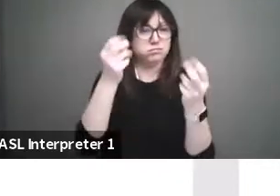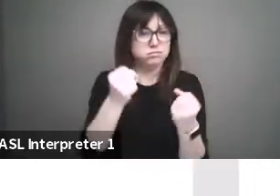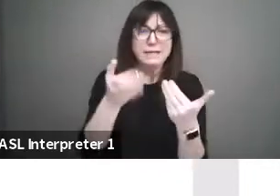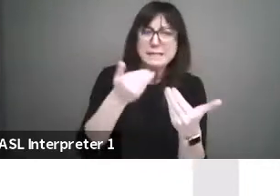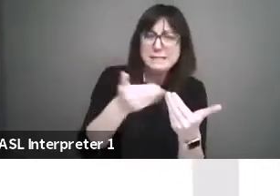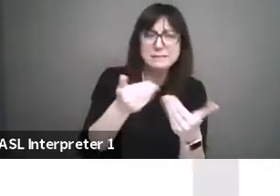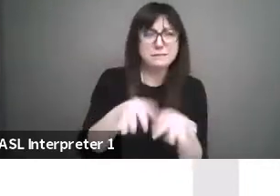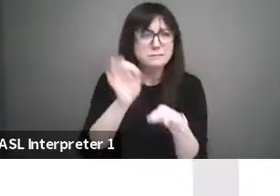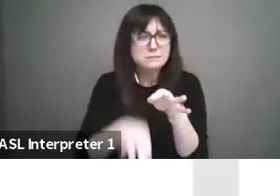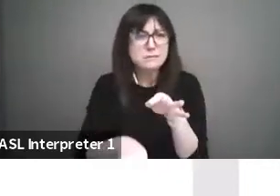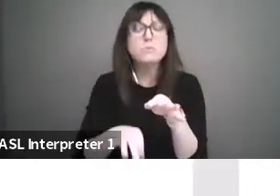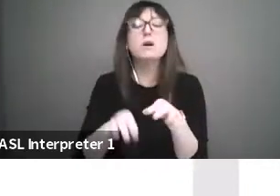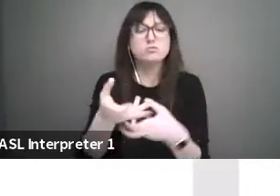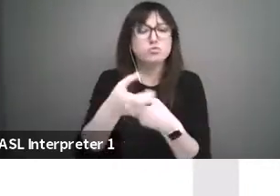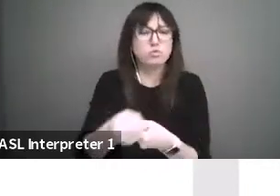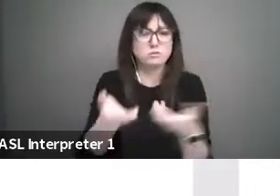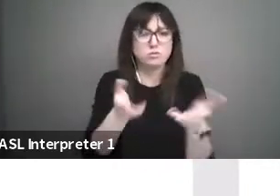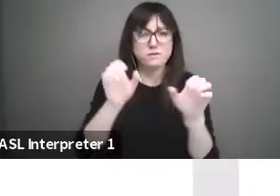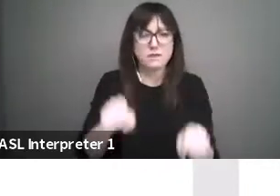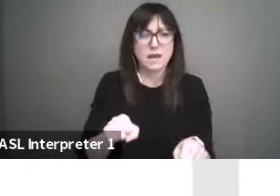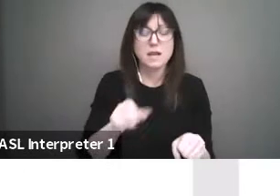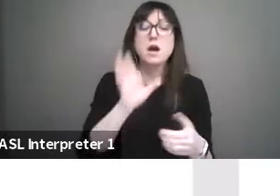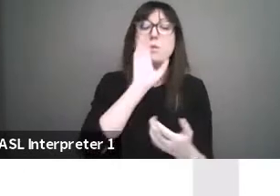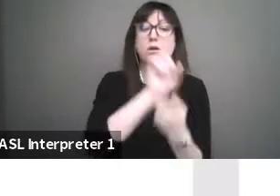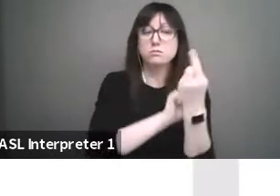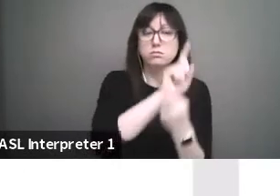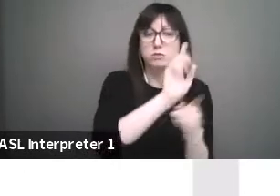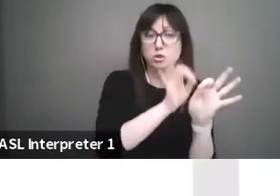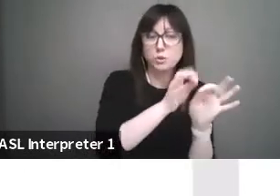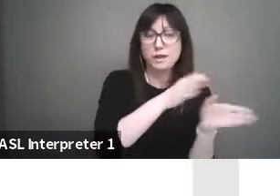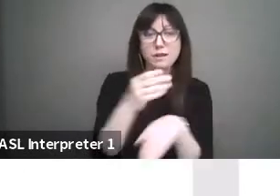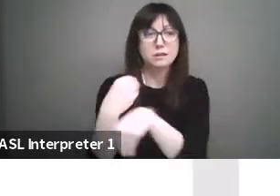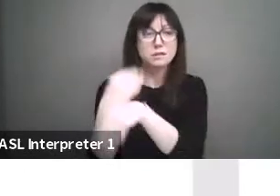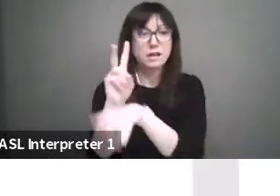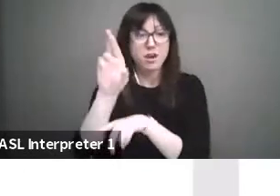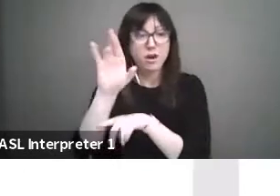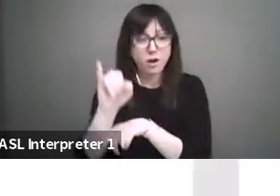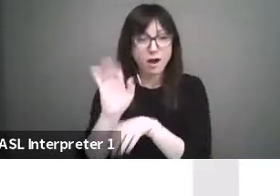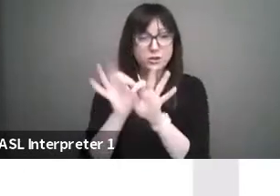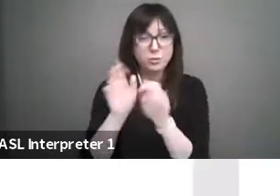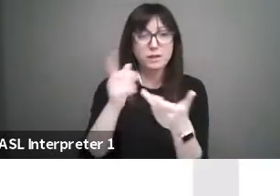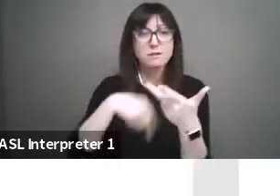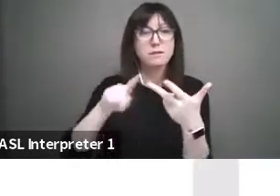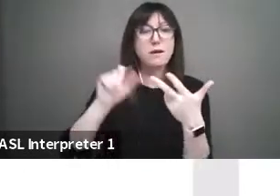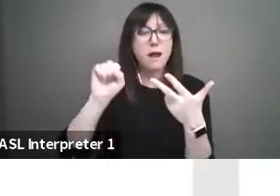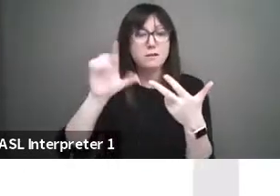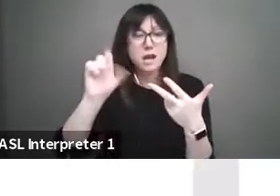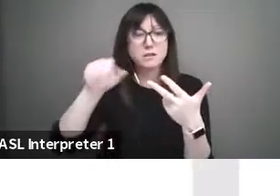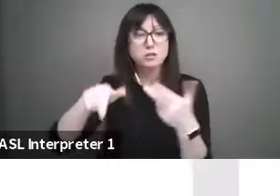and reliable services, including in-person interpreting, video, remote interpreting, and translation in ASL and